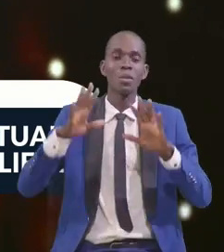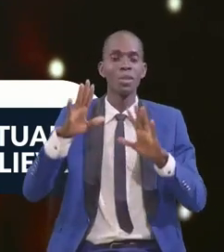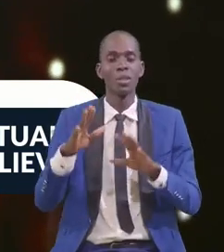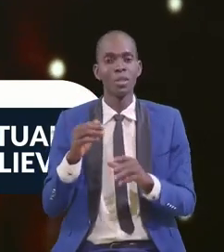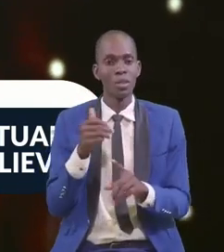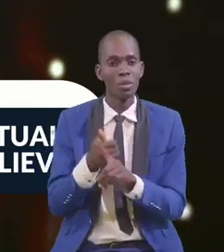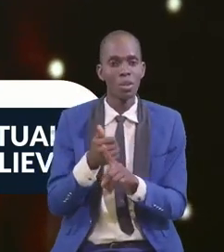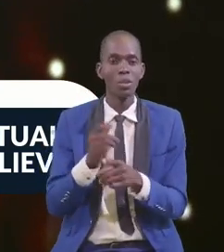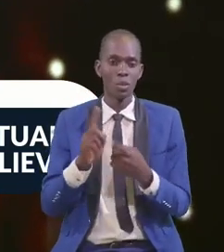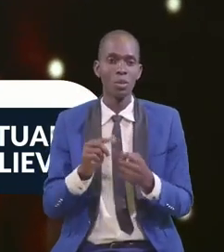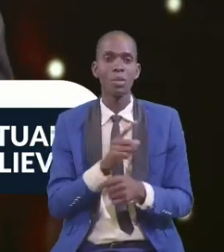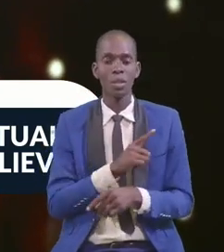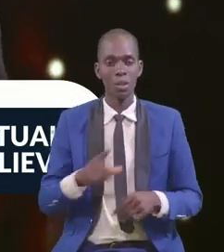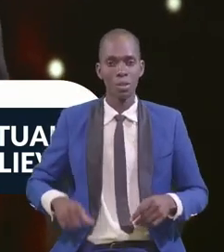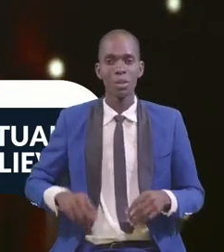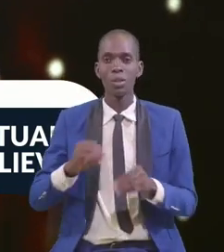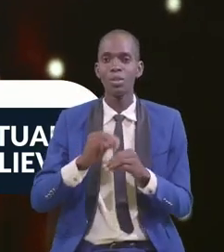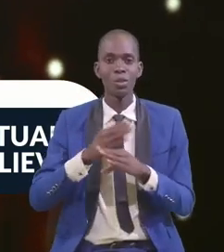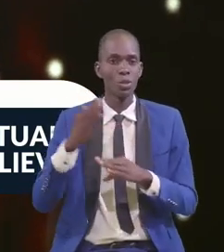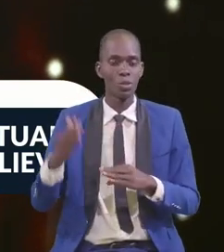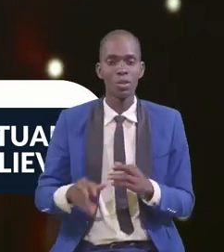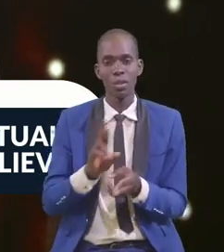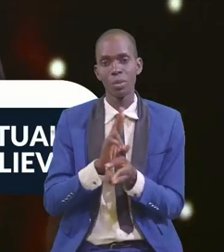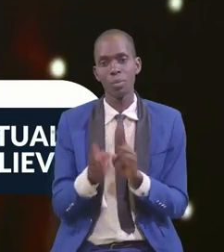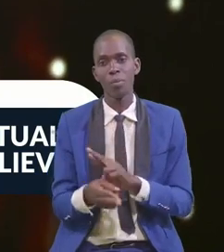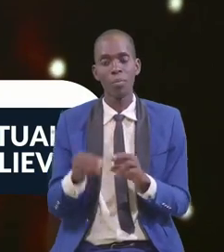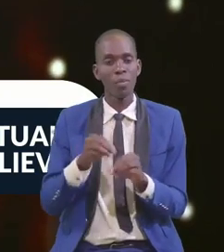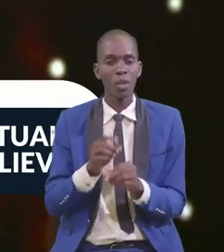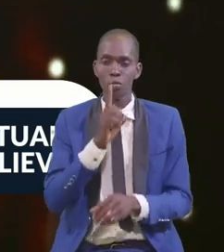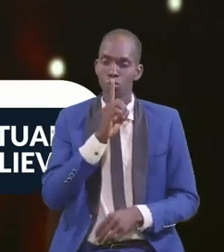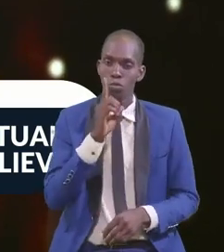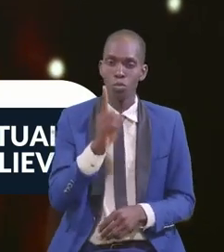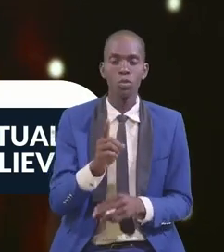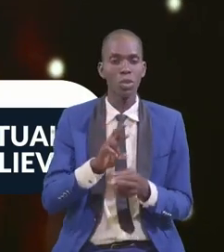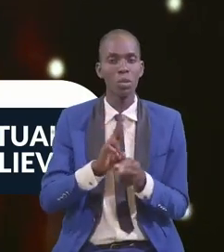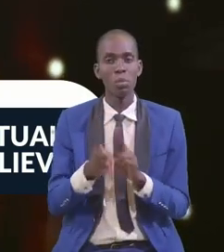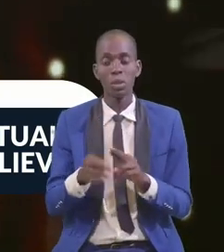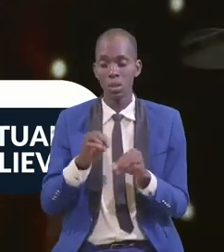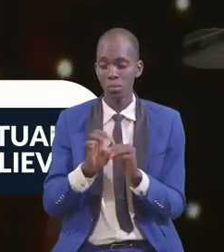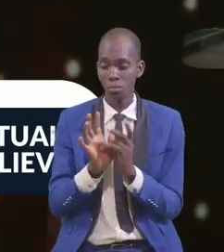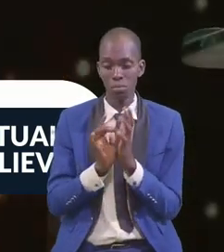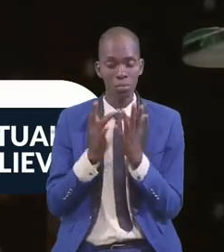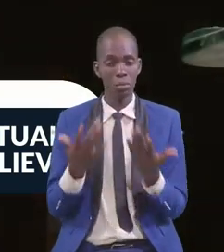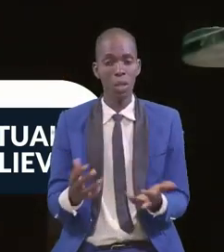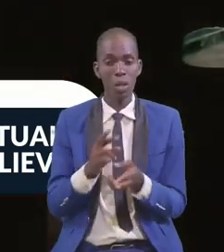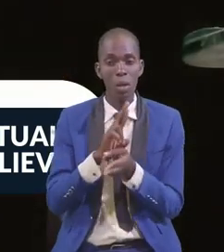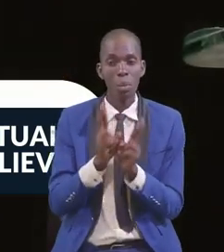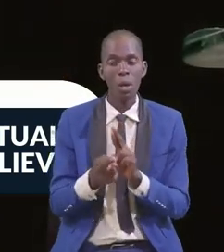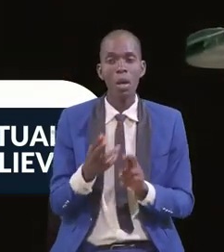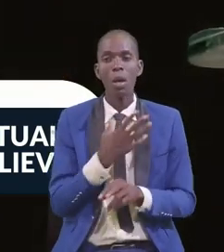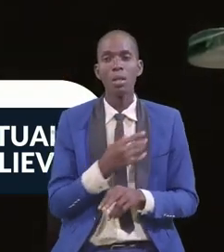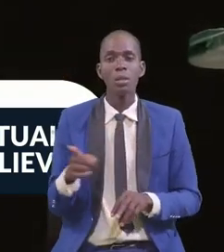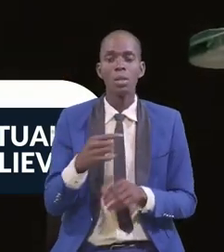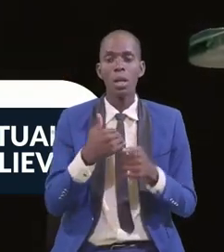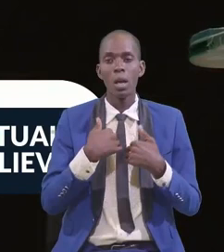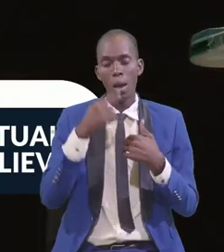themselves unto the Lord in total repentance, in true repentance, in scriptural repentance, and they have believed on the